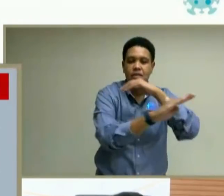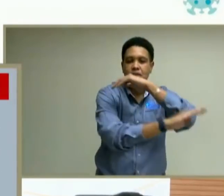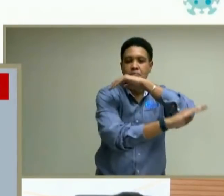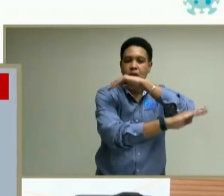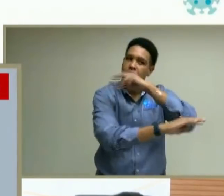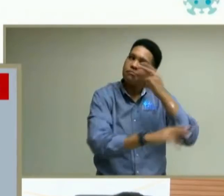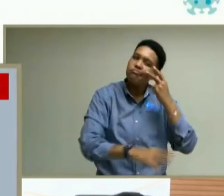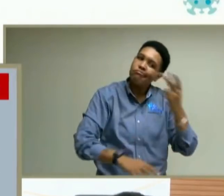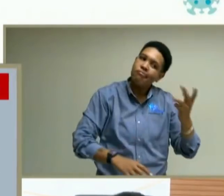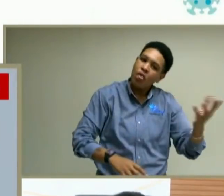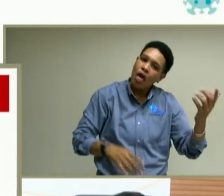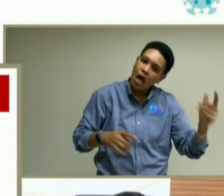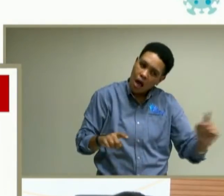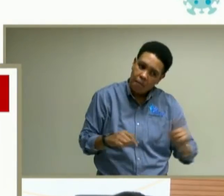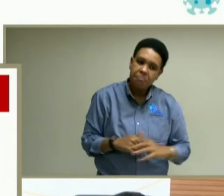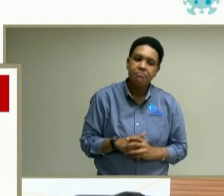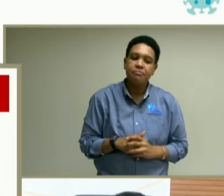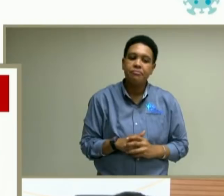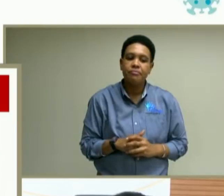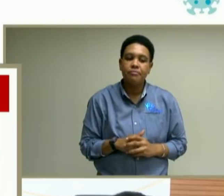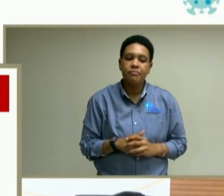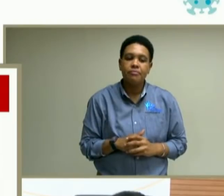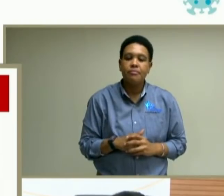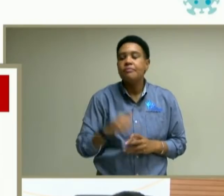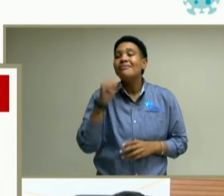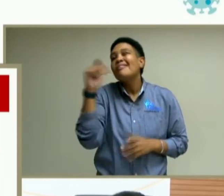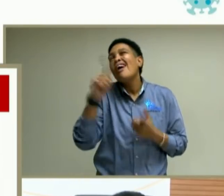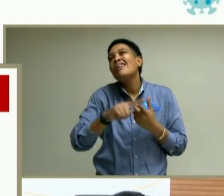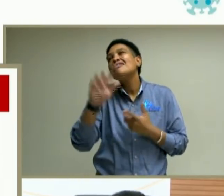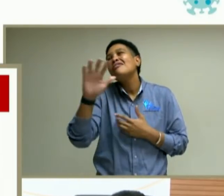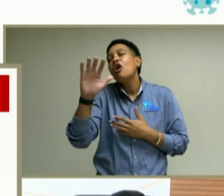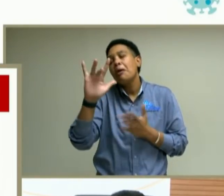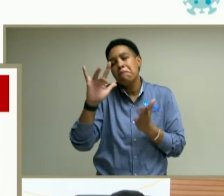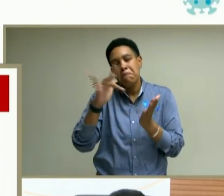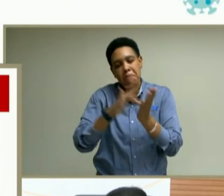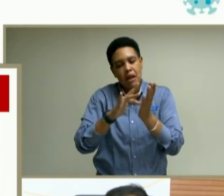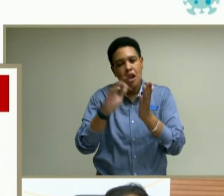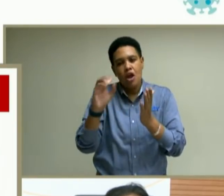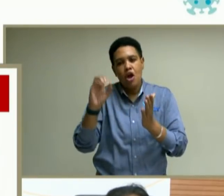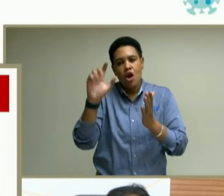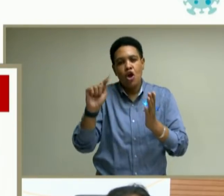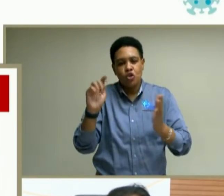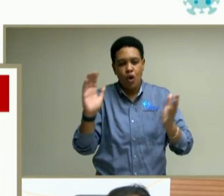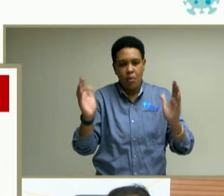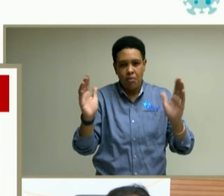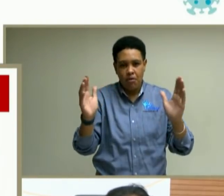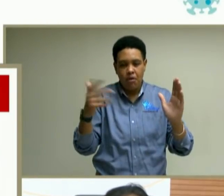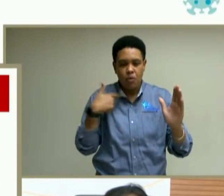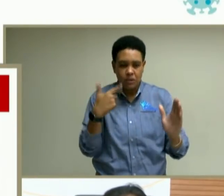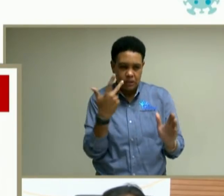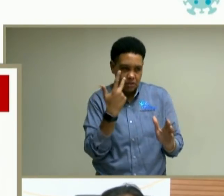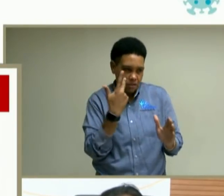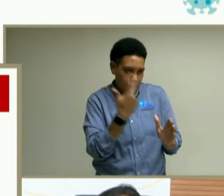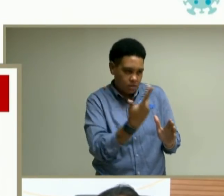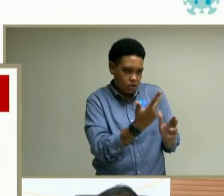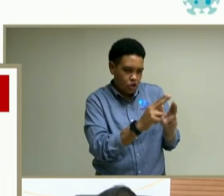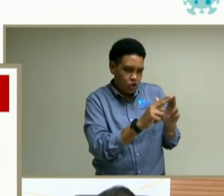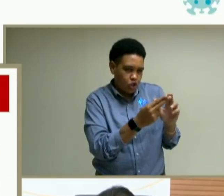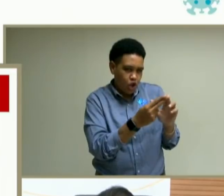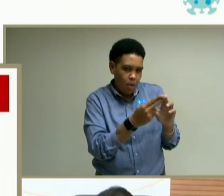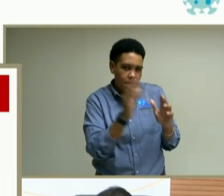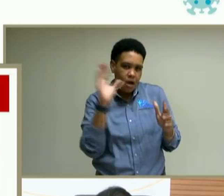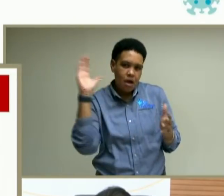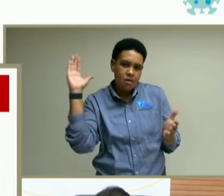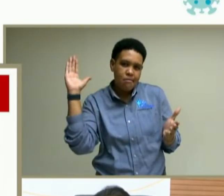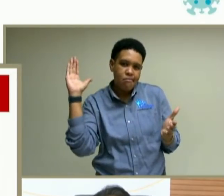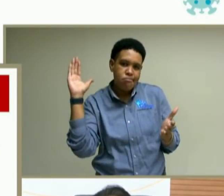September, and it was not until about the middle of October that we started to see our numbers going